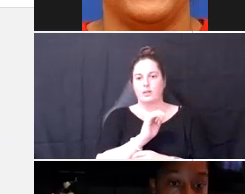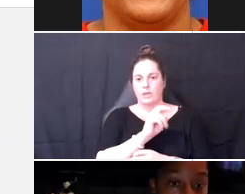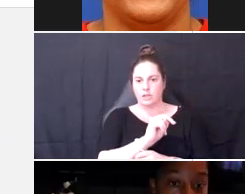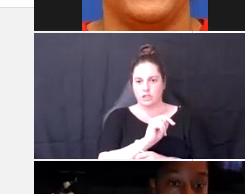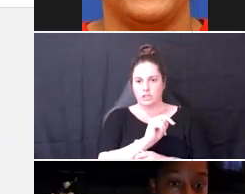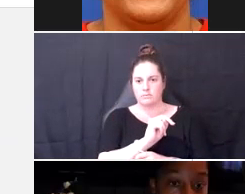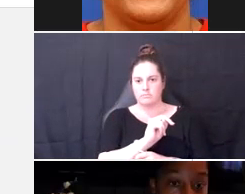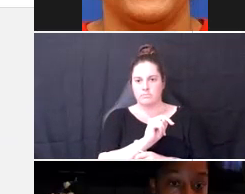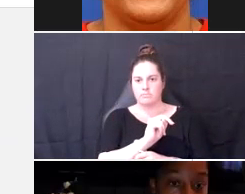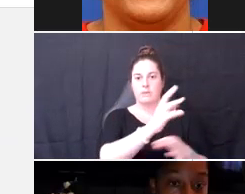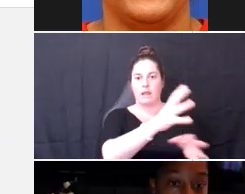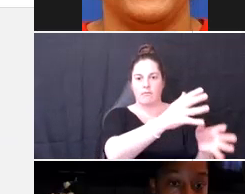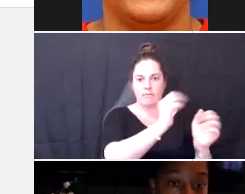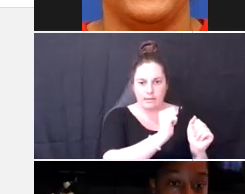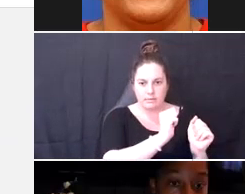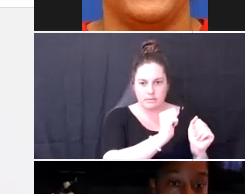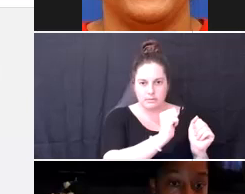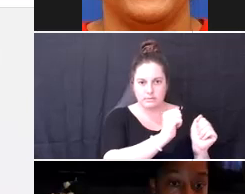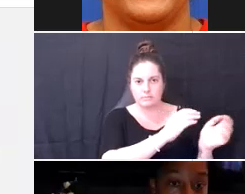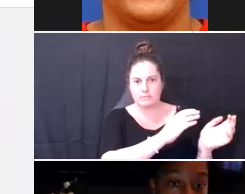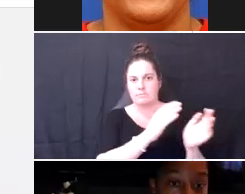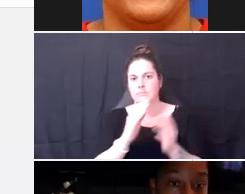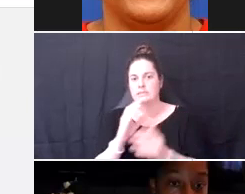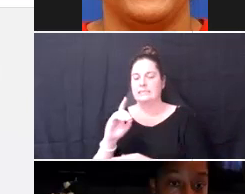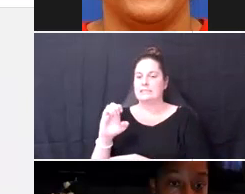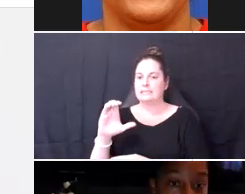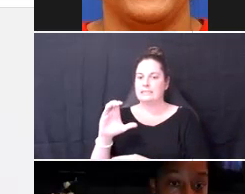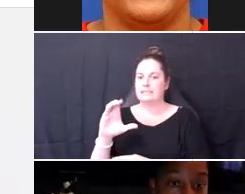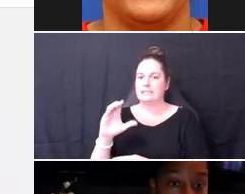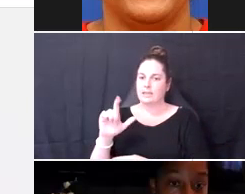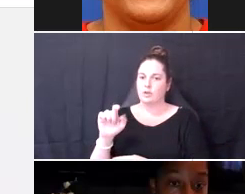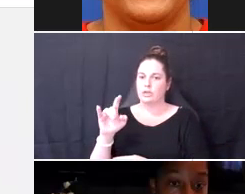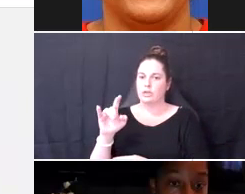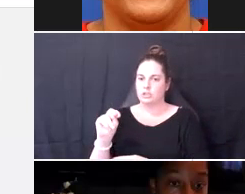Okay? We'll keep it simple.